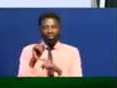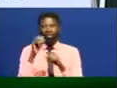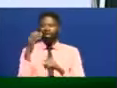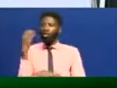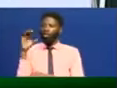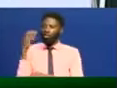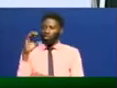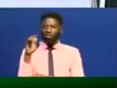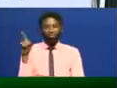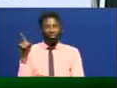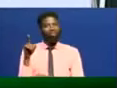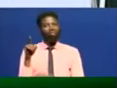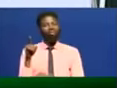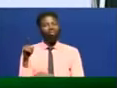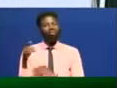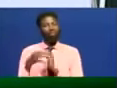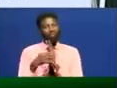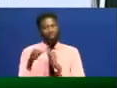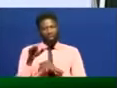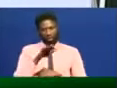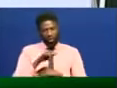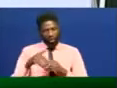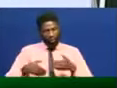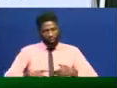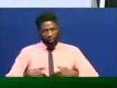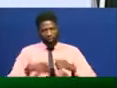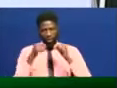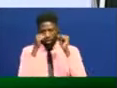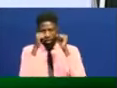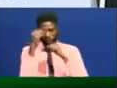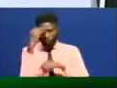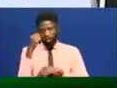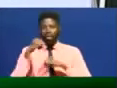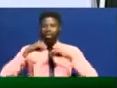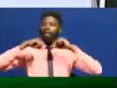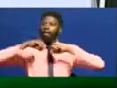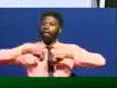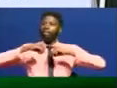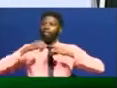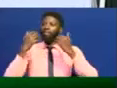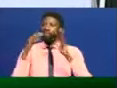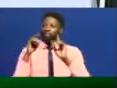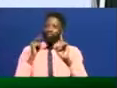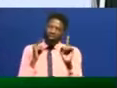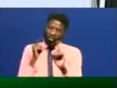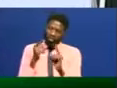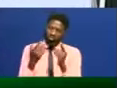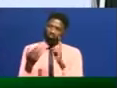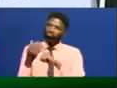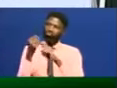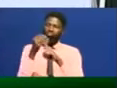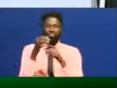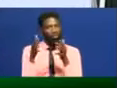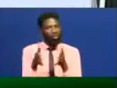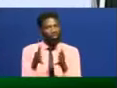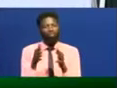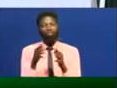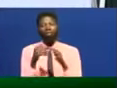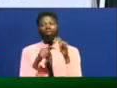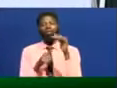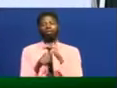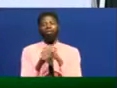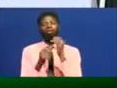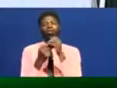global powerhouse in amateur boxing, it's because of that agreement, delivering real things under that partnership